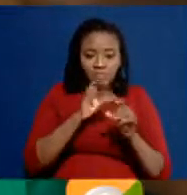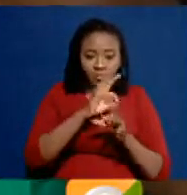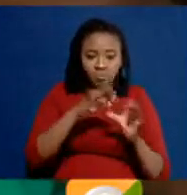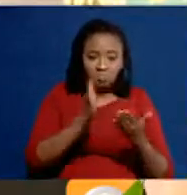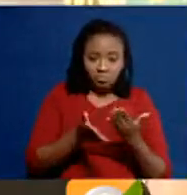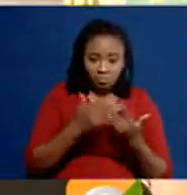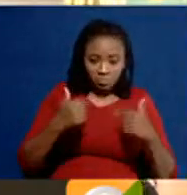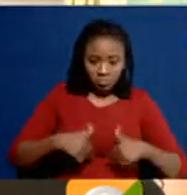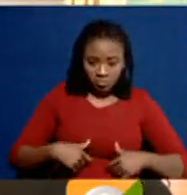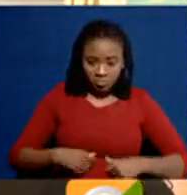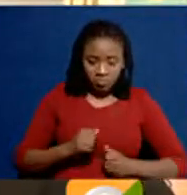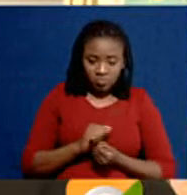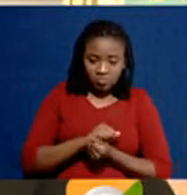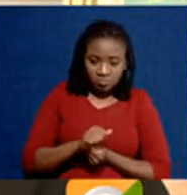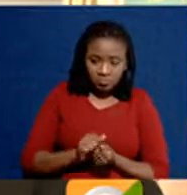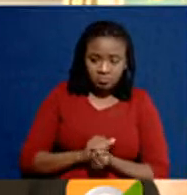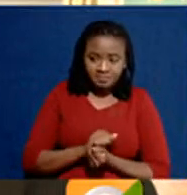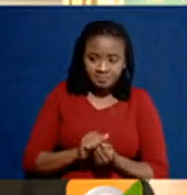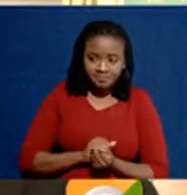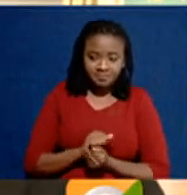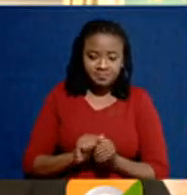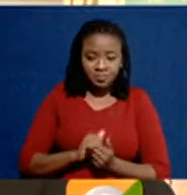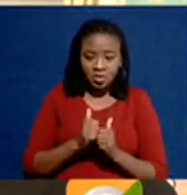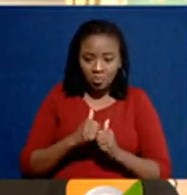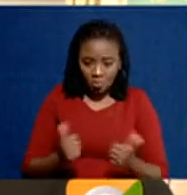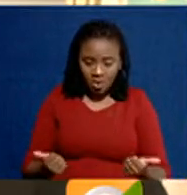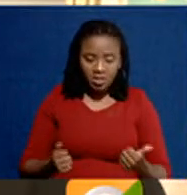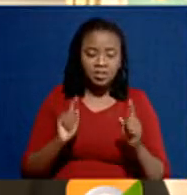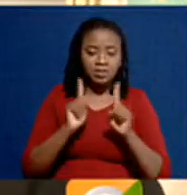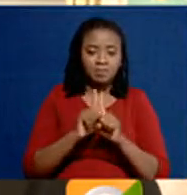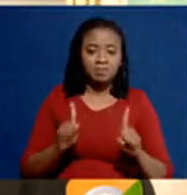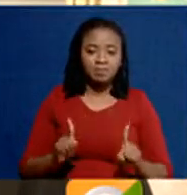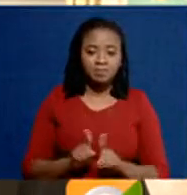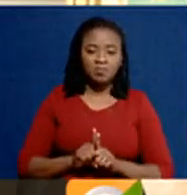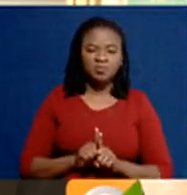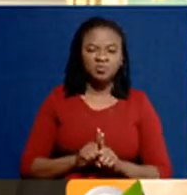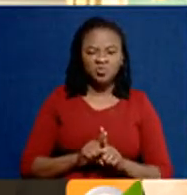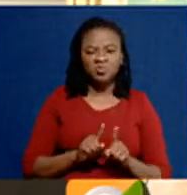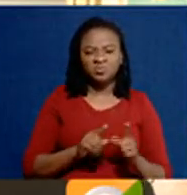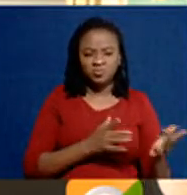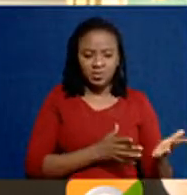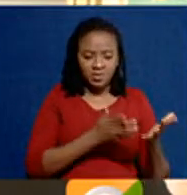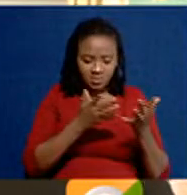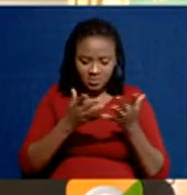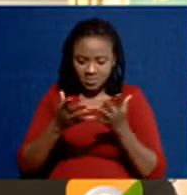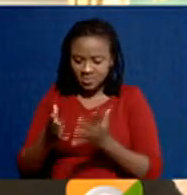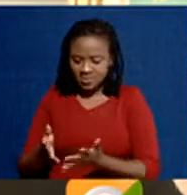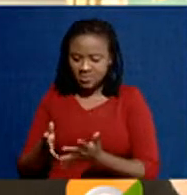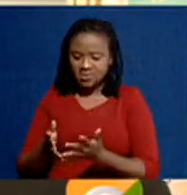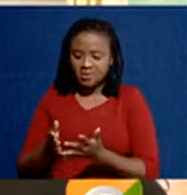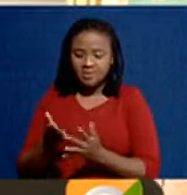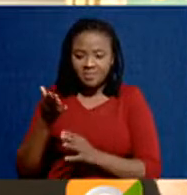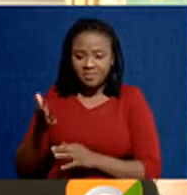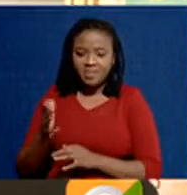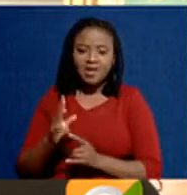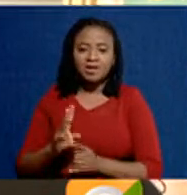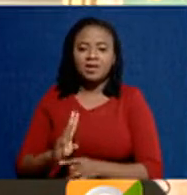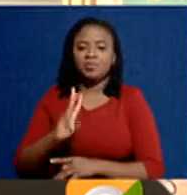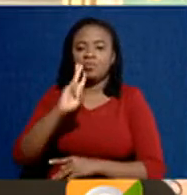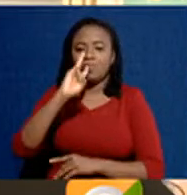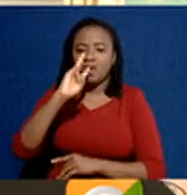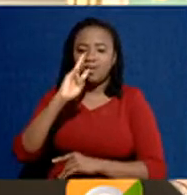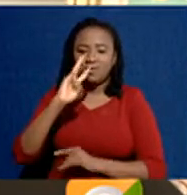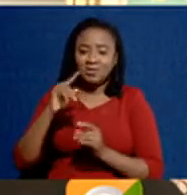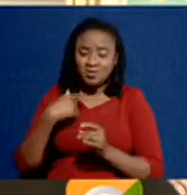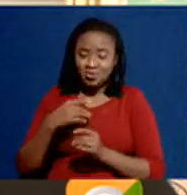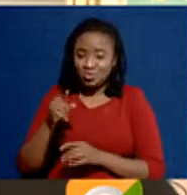in digestion at the same function which is in the alcohol in wine. Now, these things, we put them together so that they can have